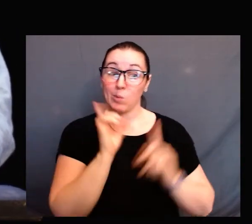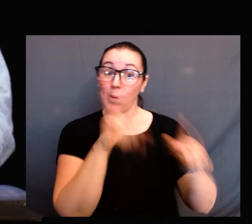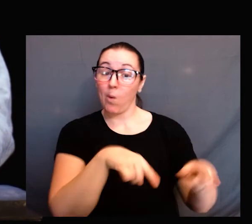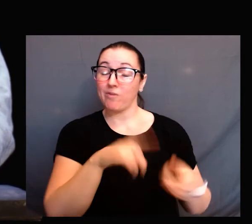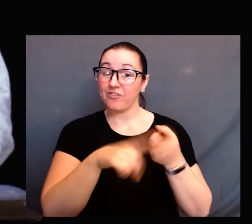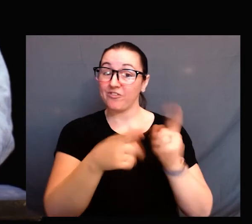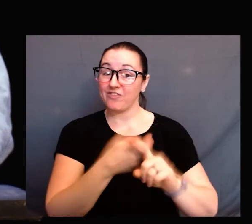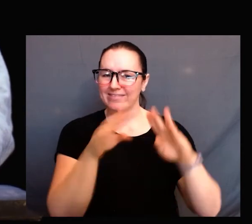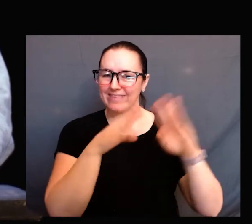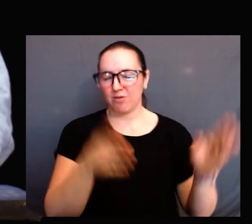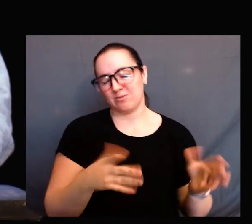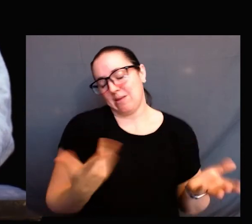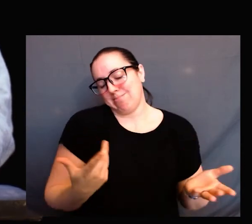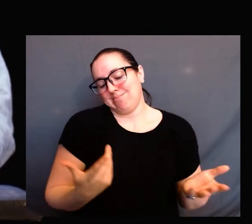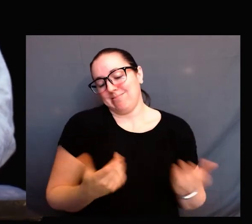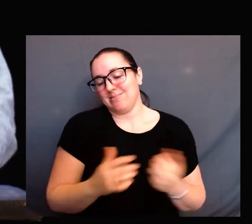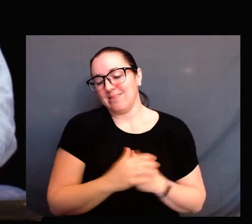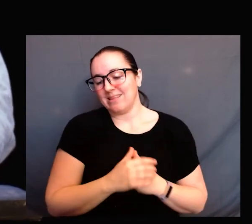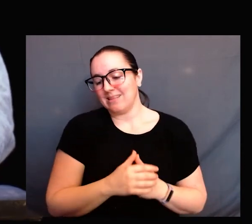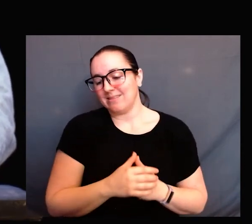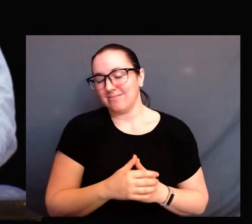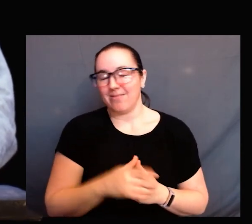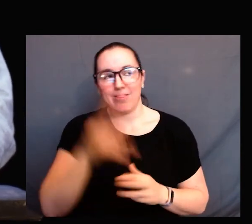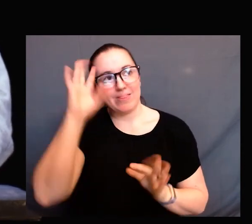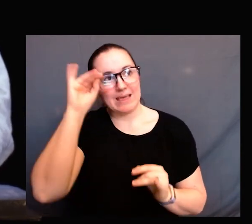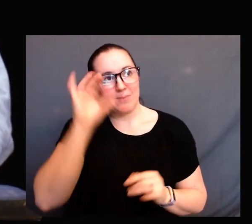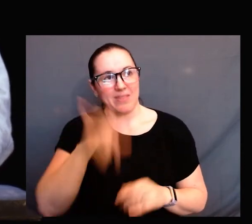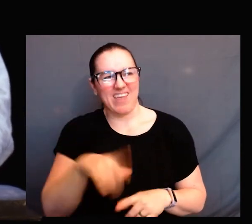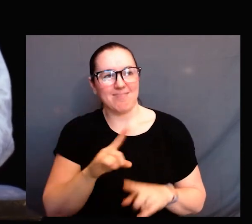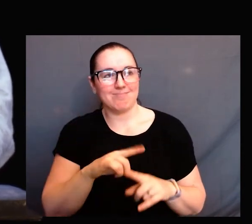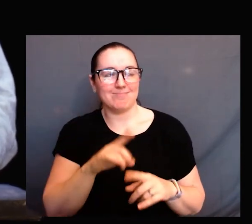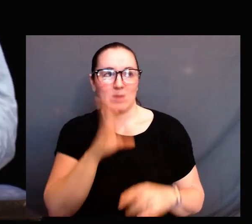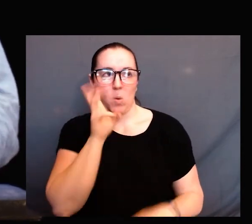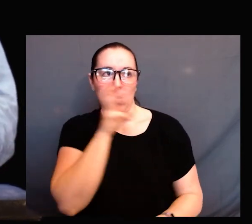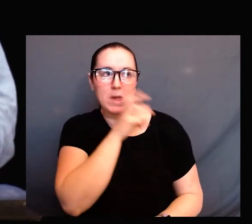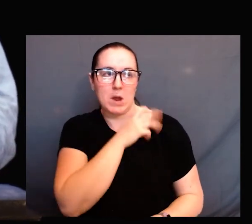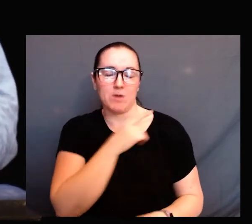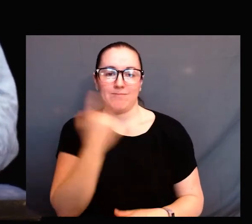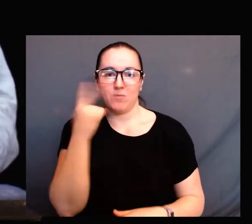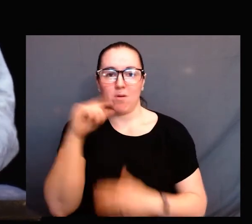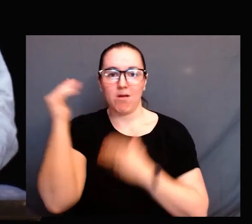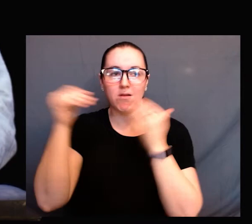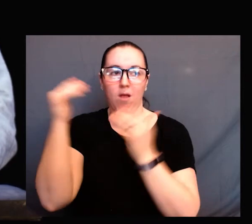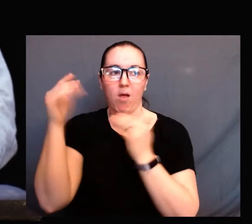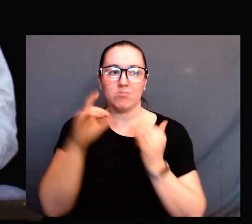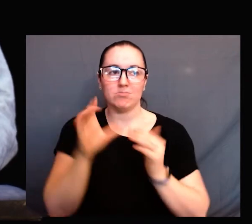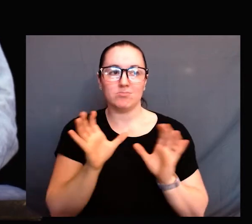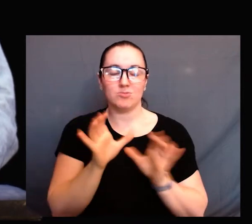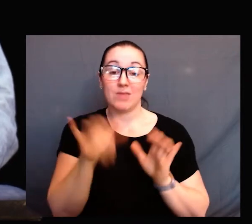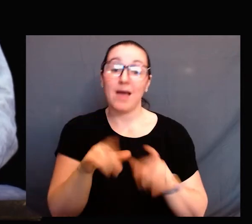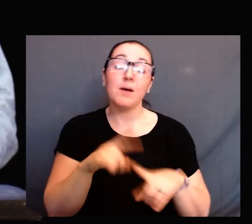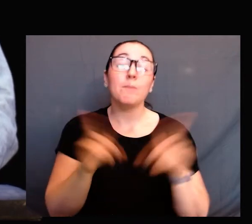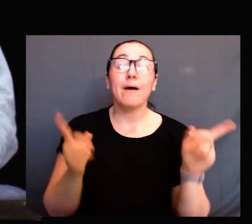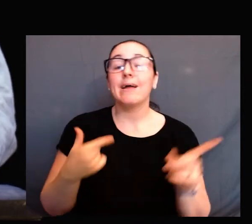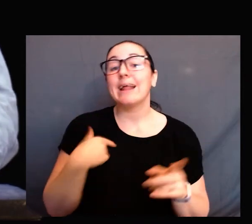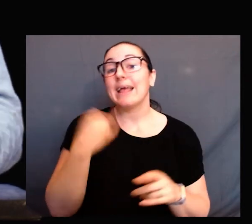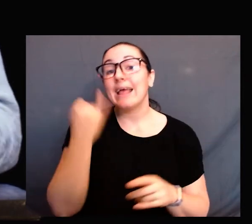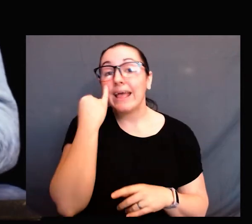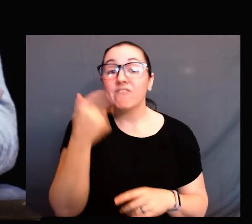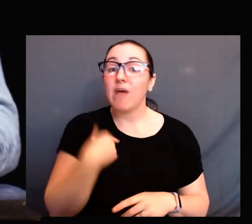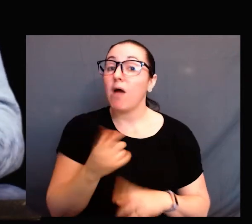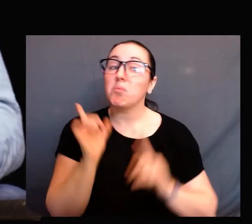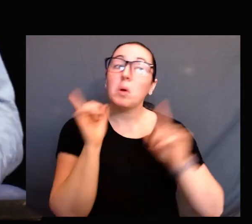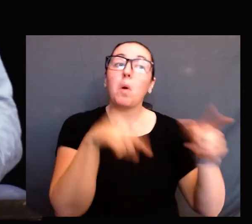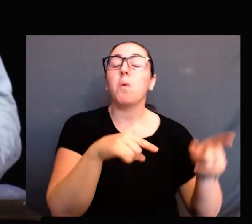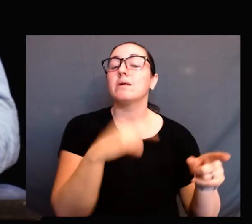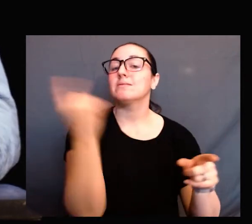I'm spending the night at a friend's house, which I guess in really thinking about it, that would be kind of weird as an adult. But I mean,